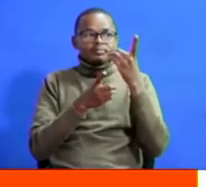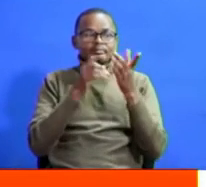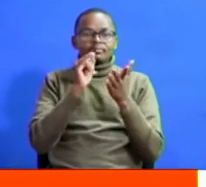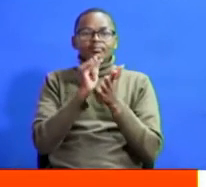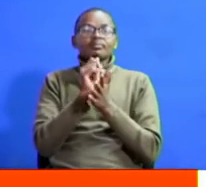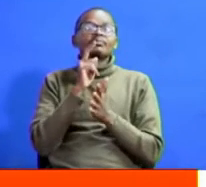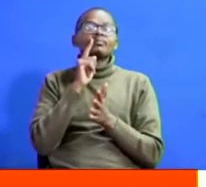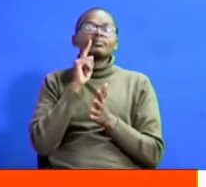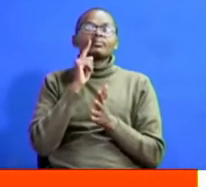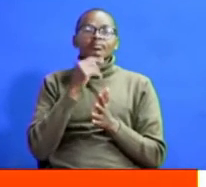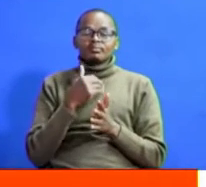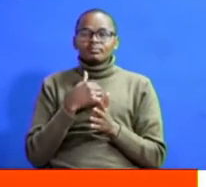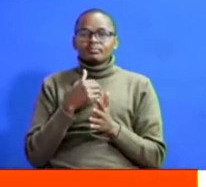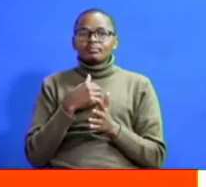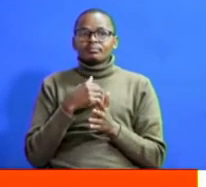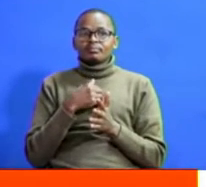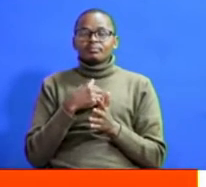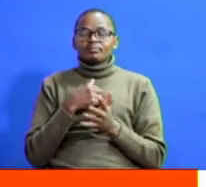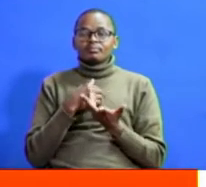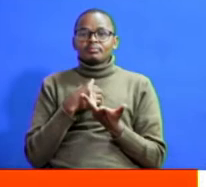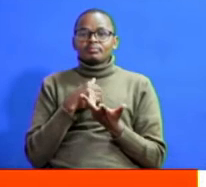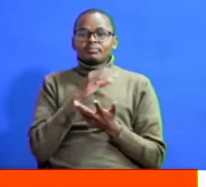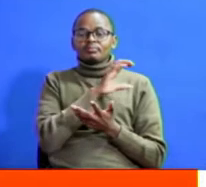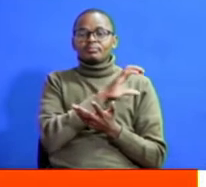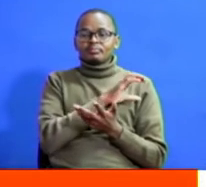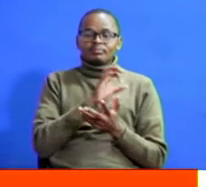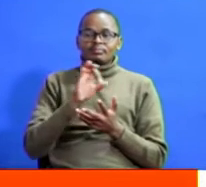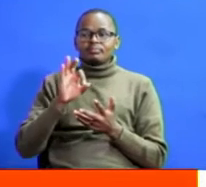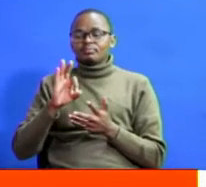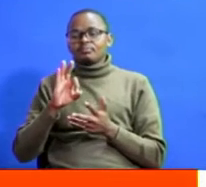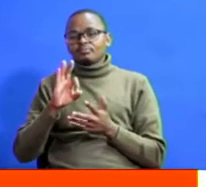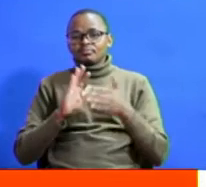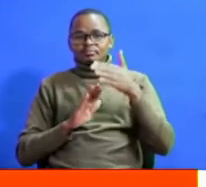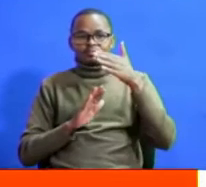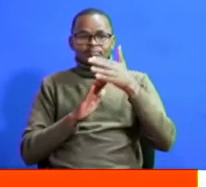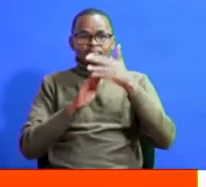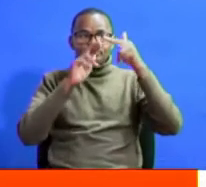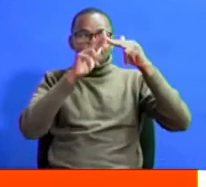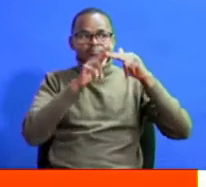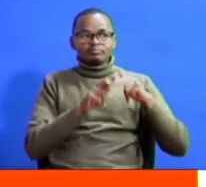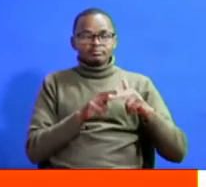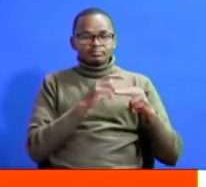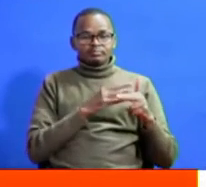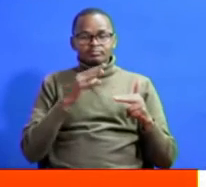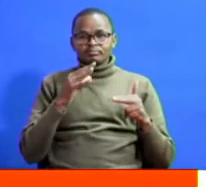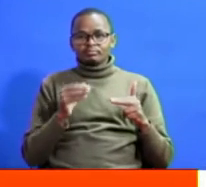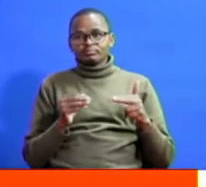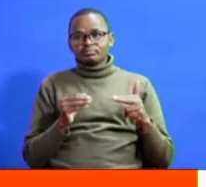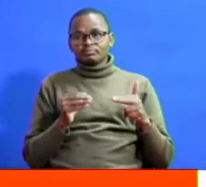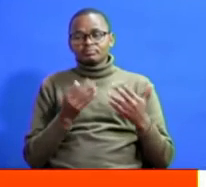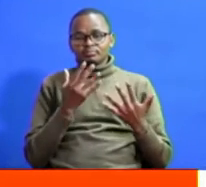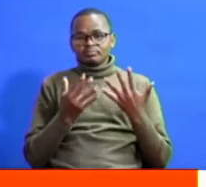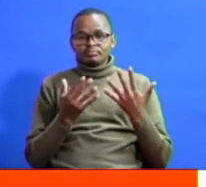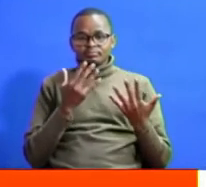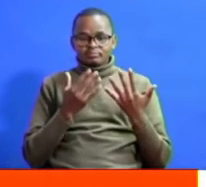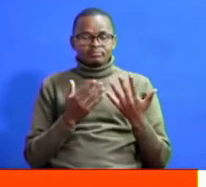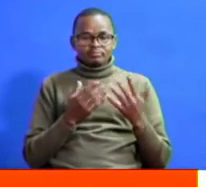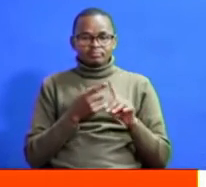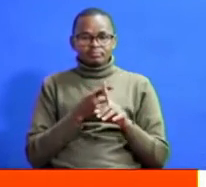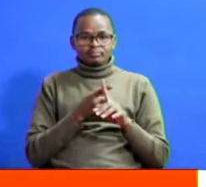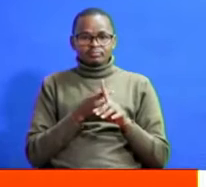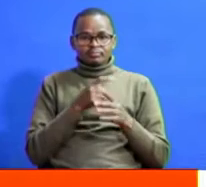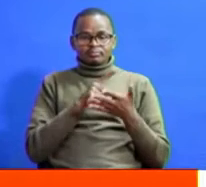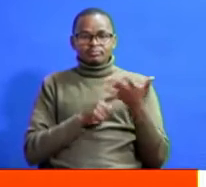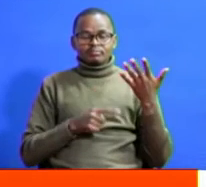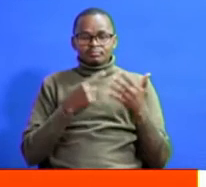tomorrow shall be featuring the running mates of the top seats. And maybe borrowing from what